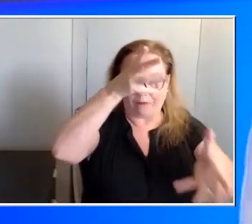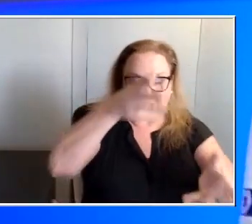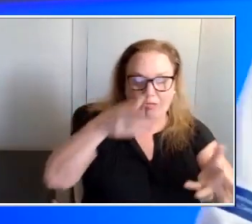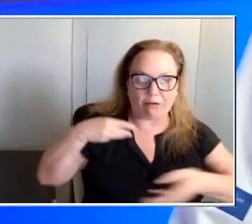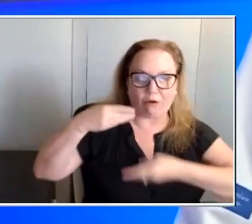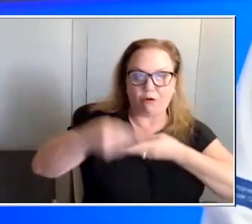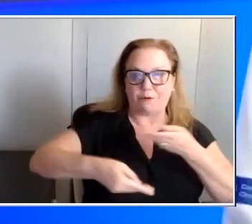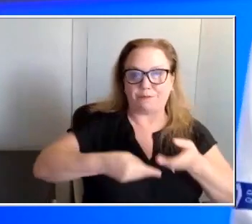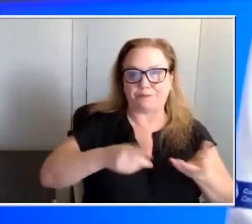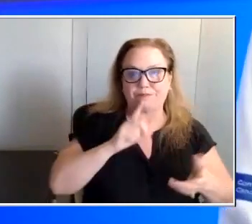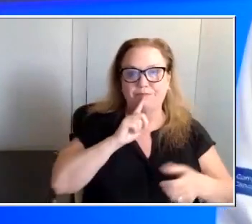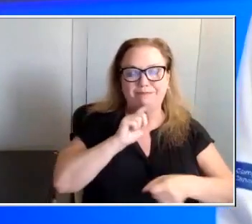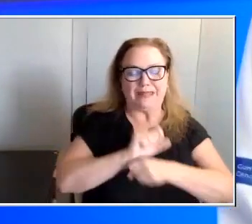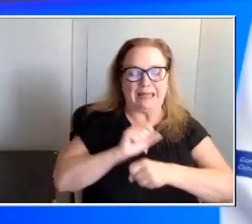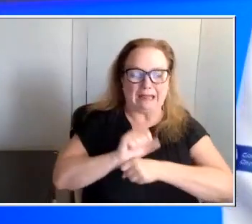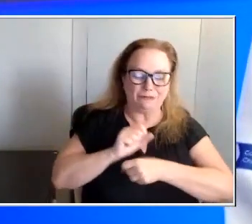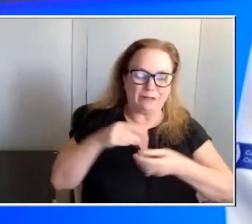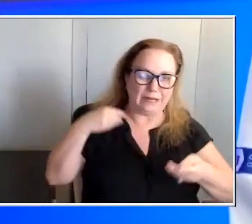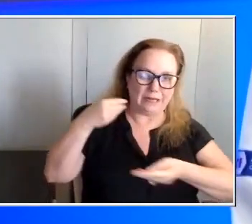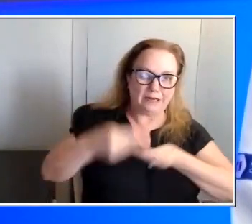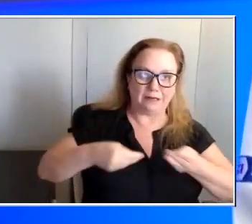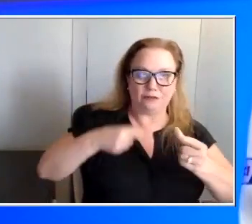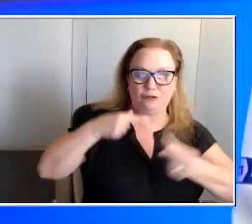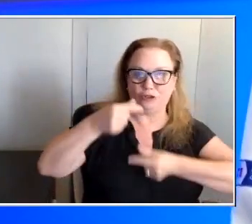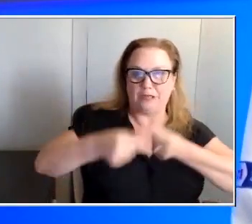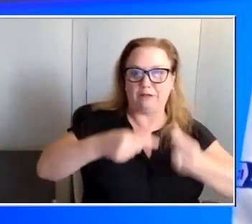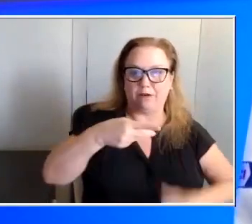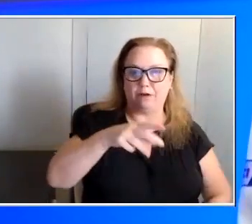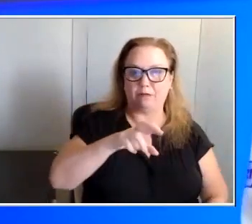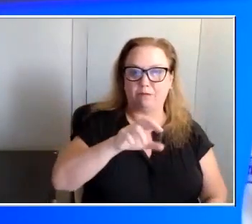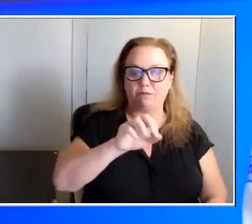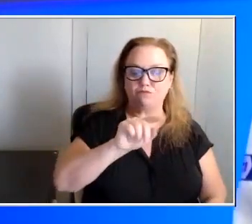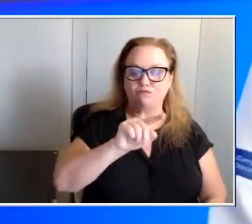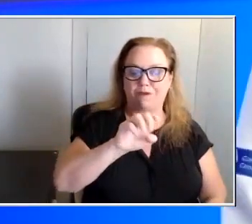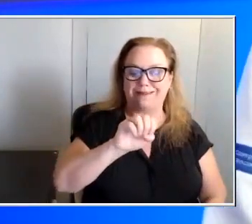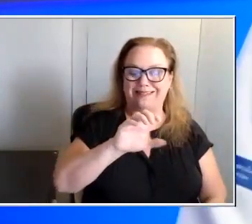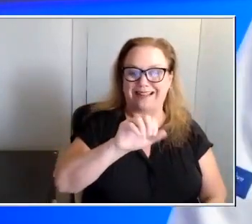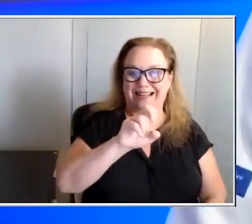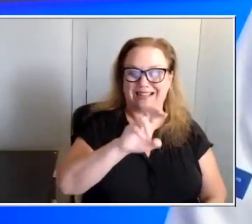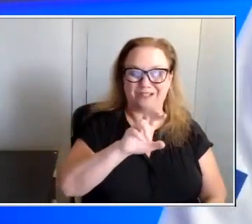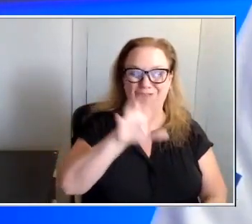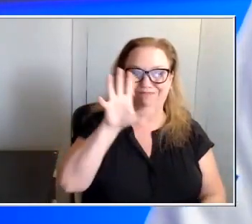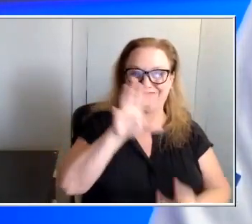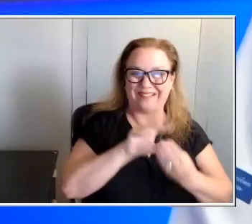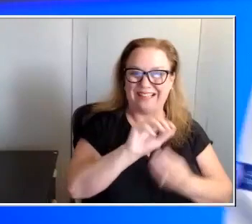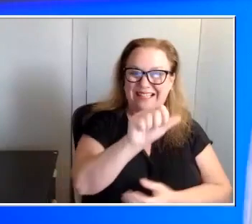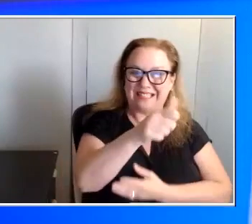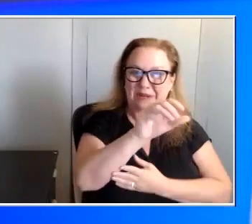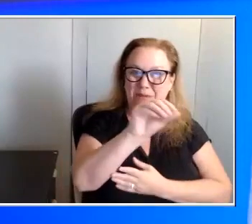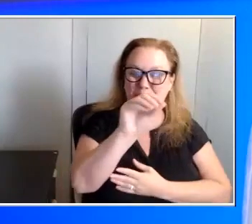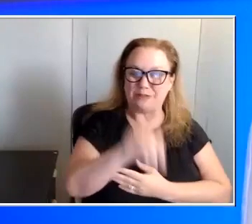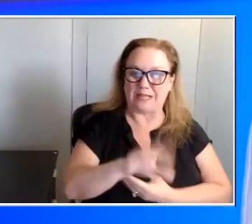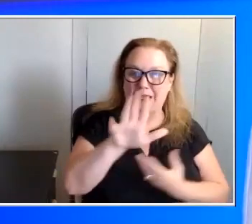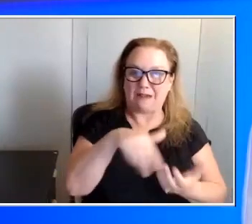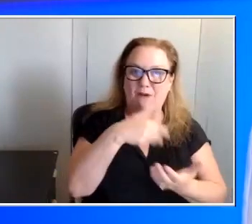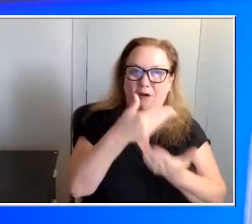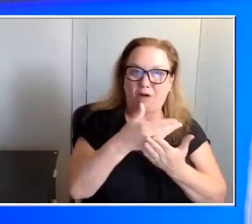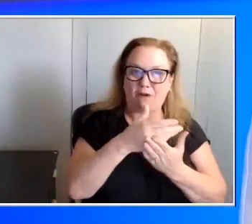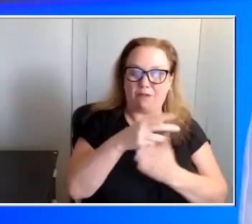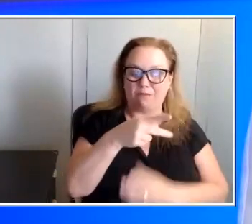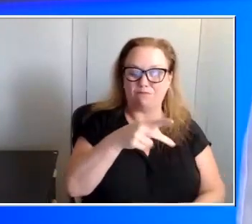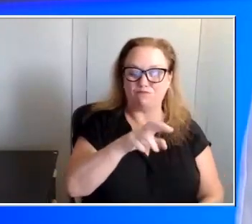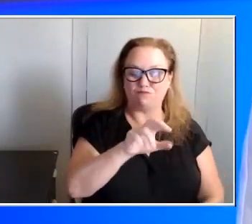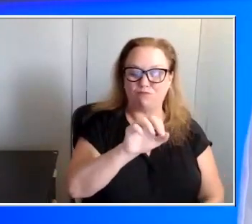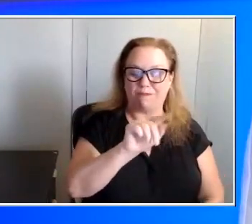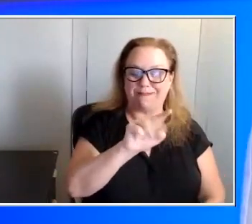the inheritable genetic forms of prostate cancer only account for about 10% of all the prostate cancer there is. But the vast majority,